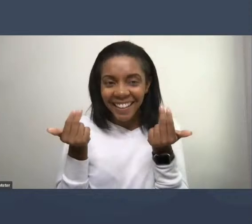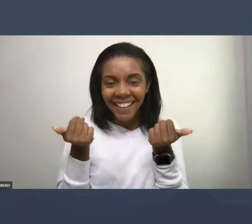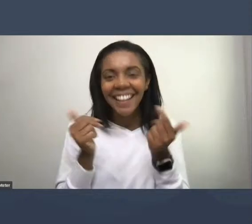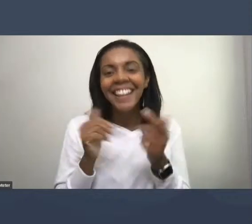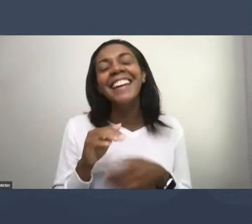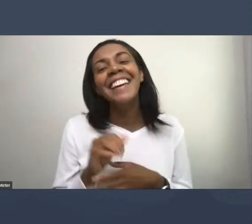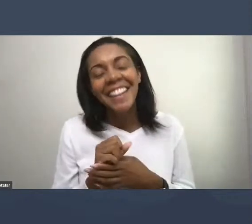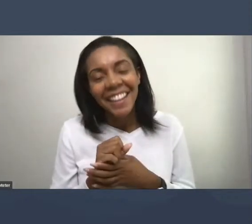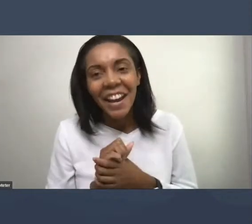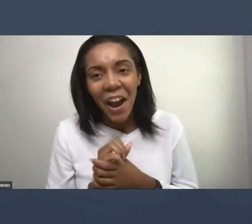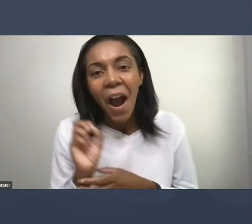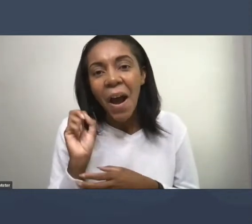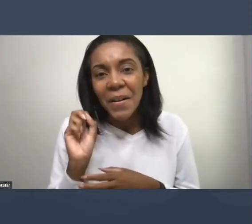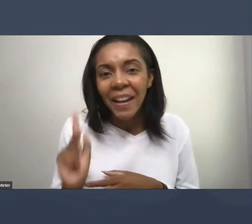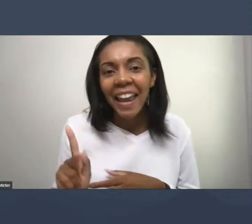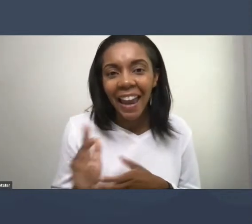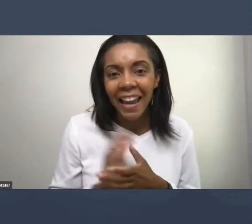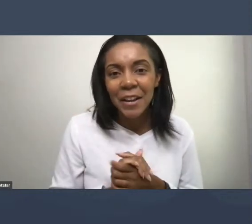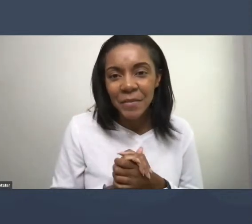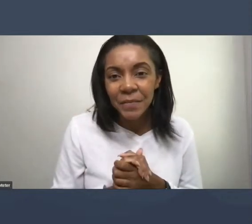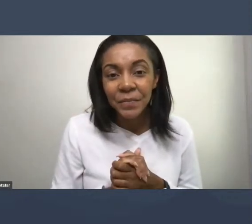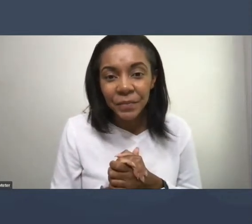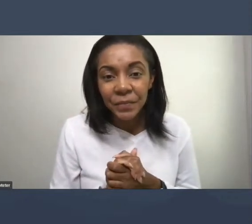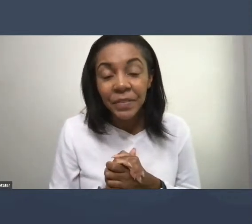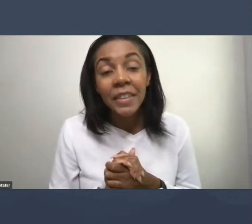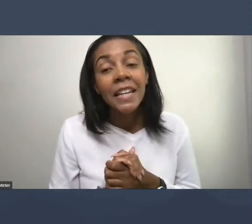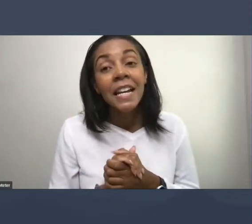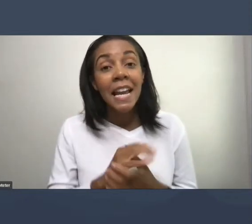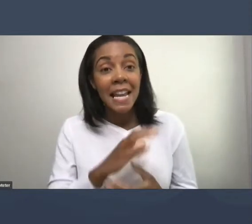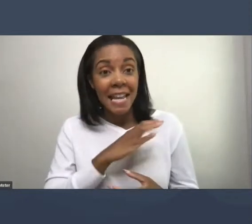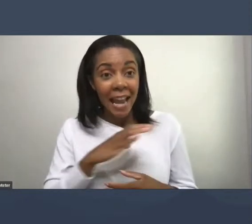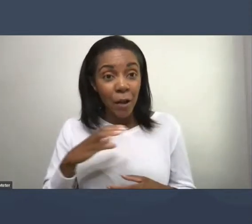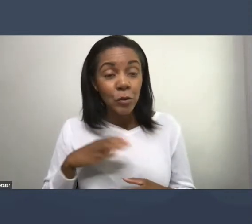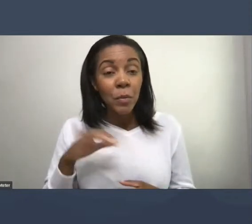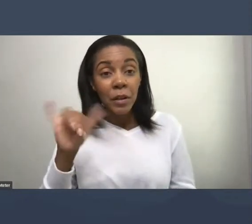Yeah. Okay. Councilman Jones?